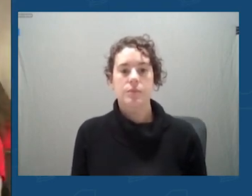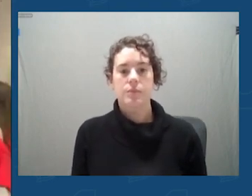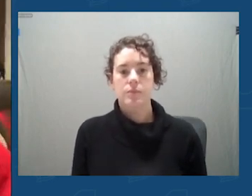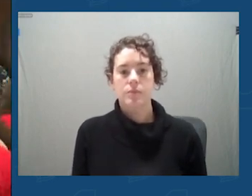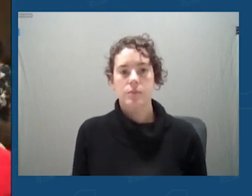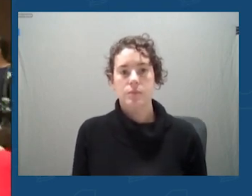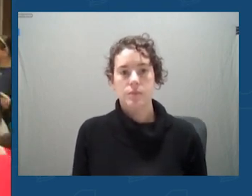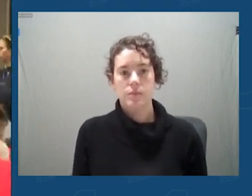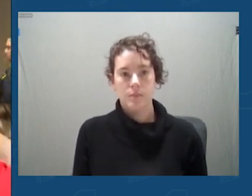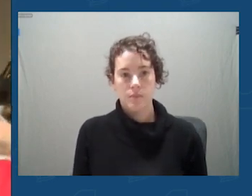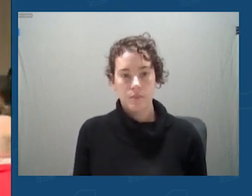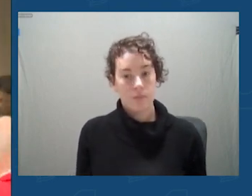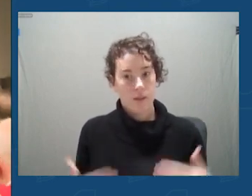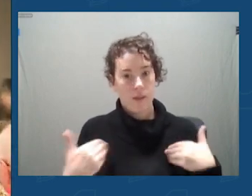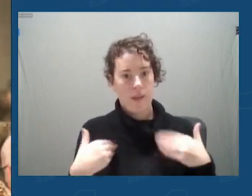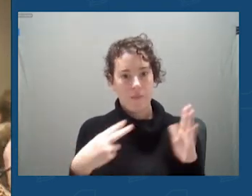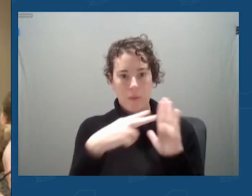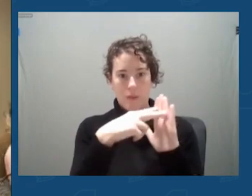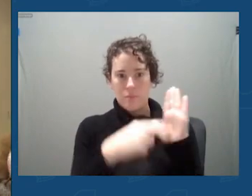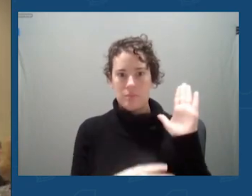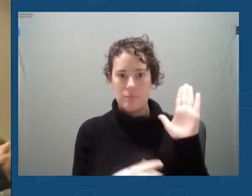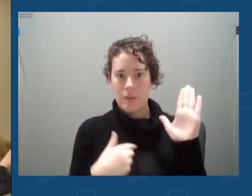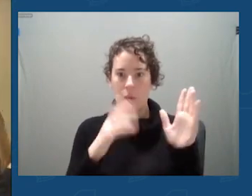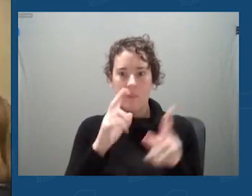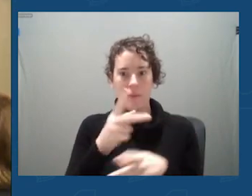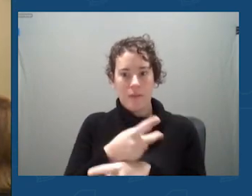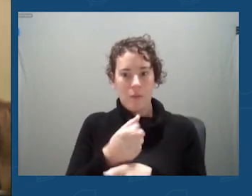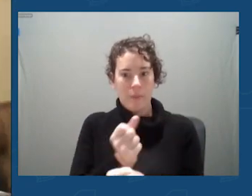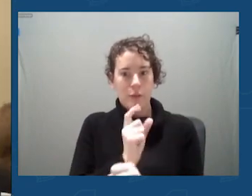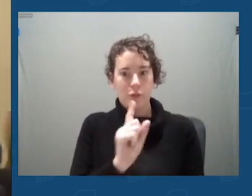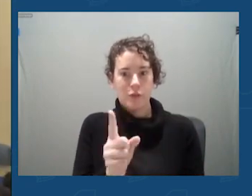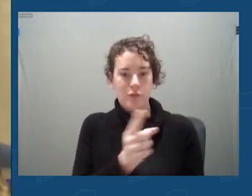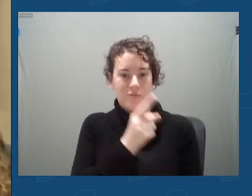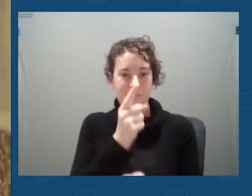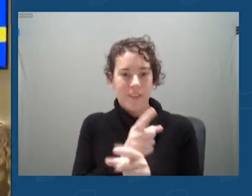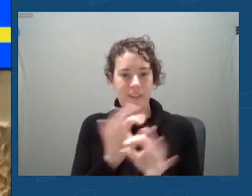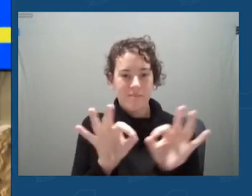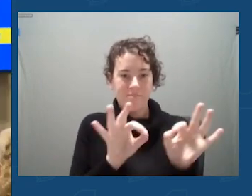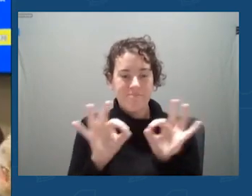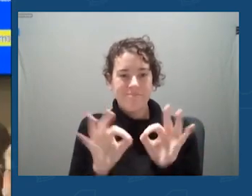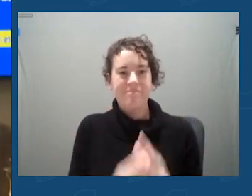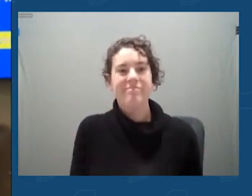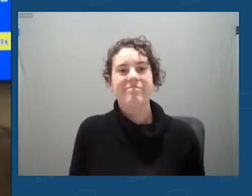They gave me a script. I'm going to be very careful to do this right. So,